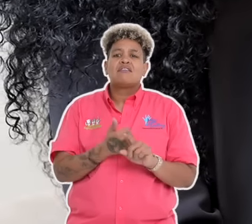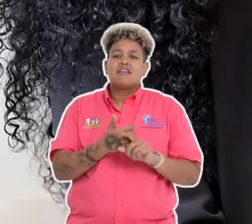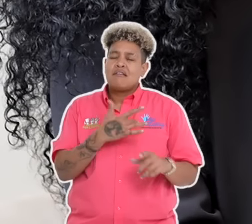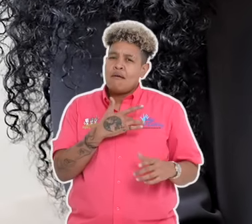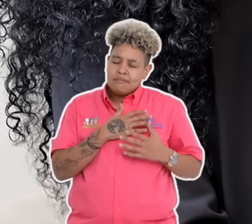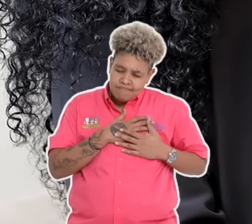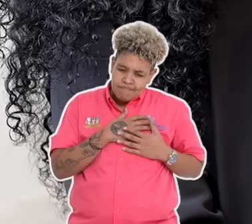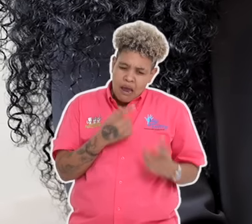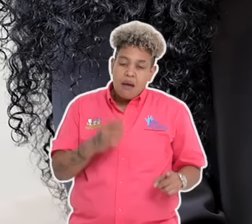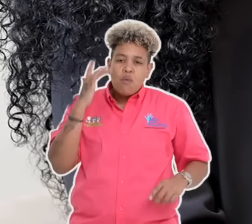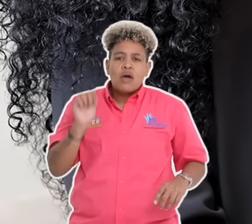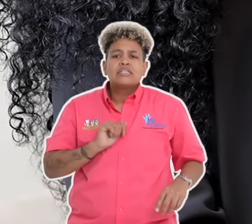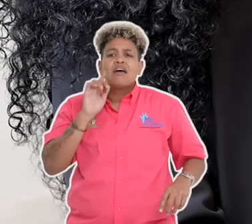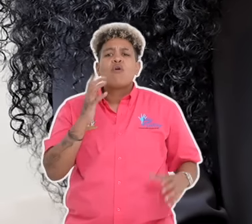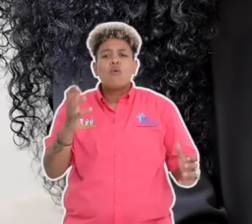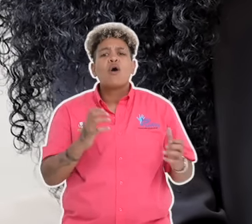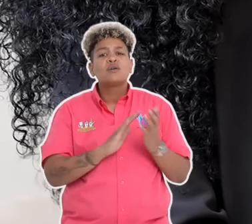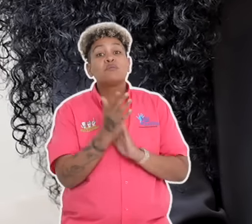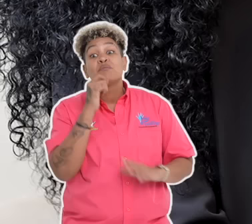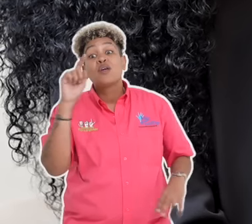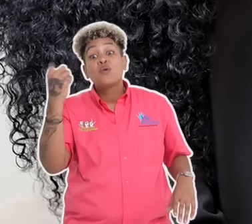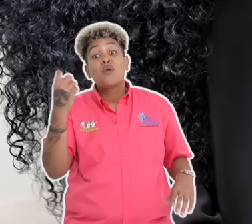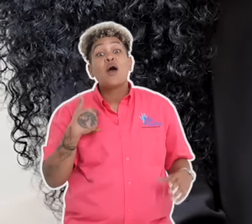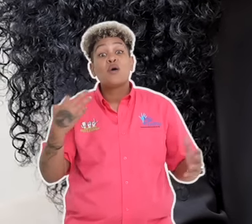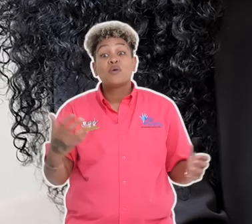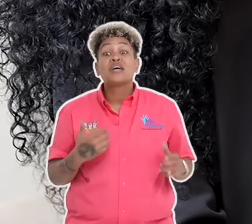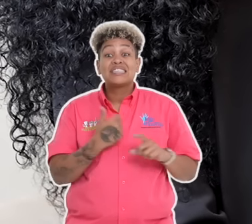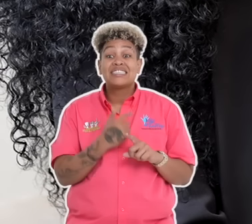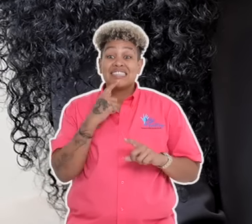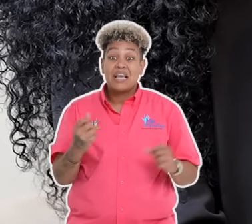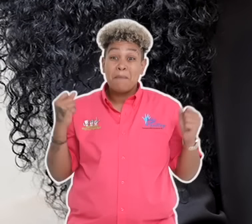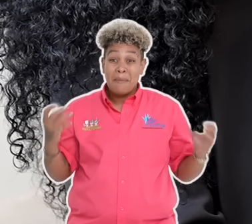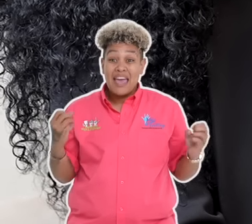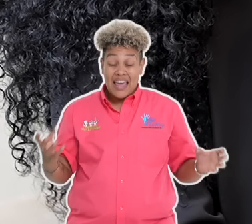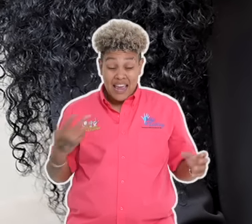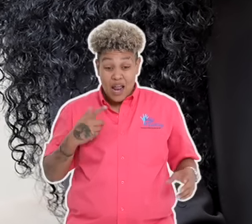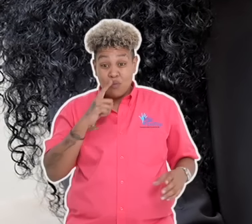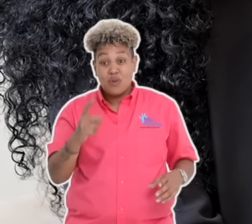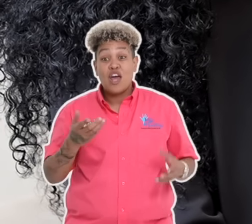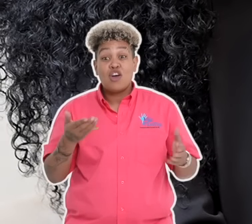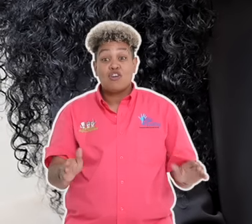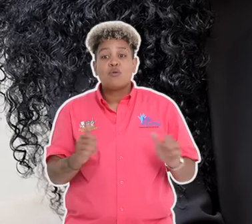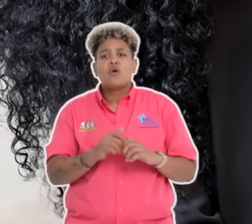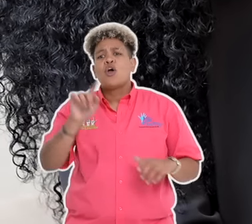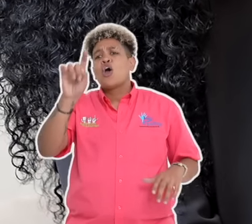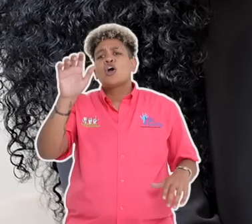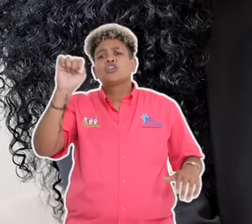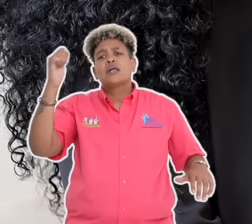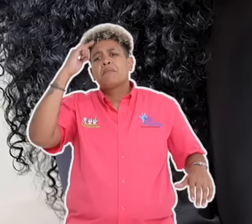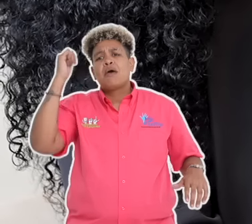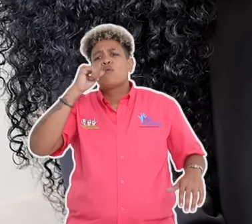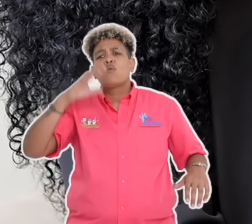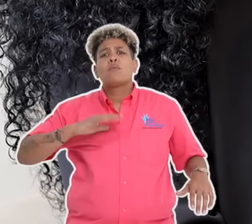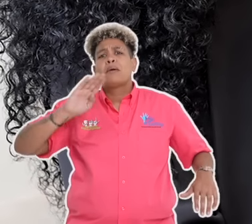is near and dear to my soul because I want to be not the only one. I want to be so many. I want to be in a room with